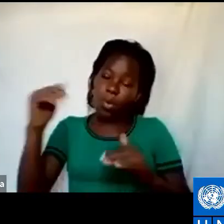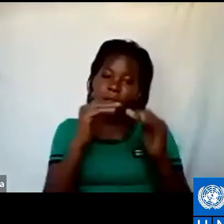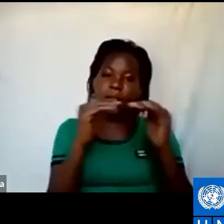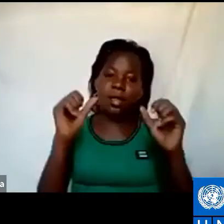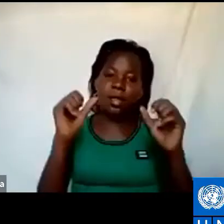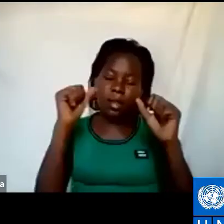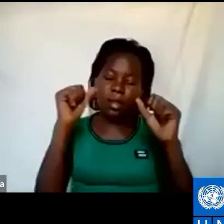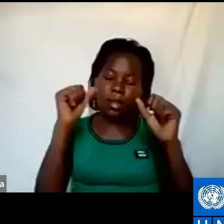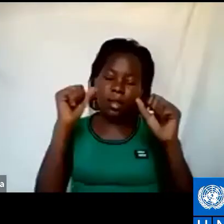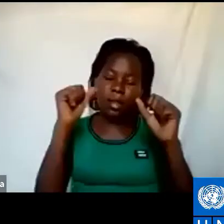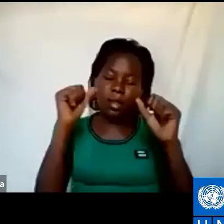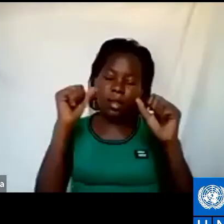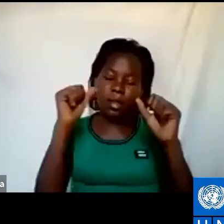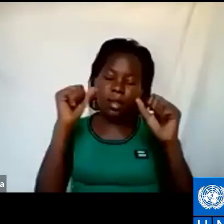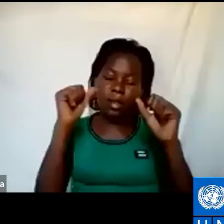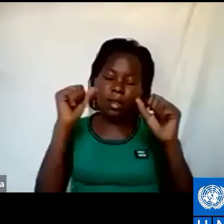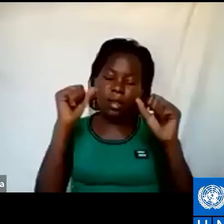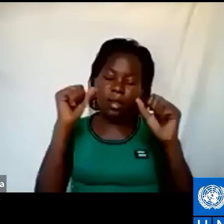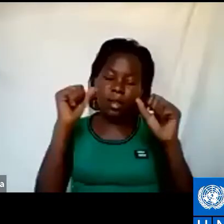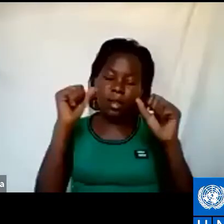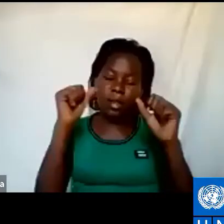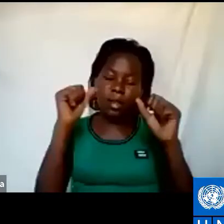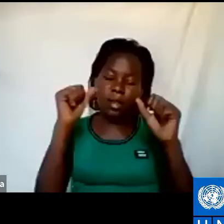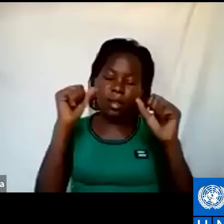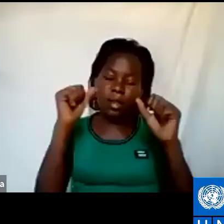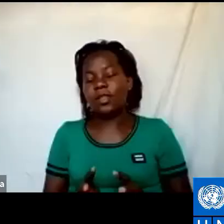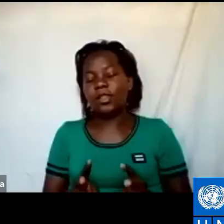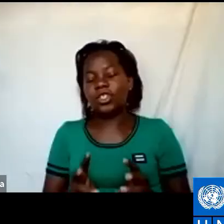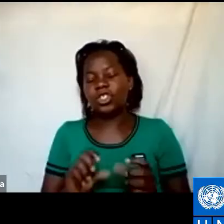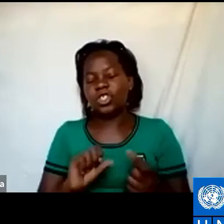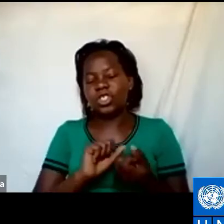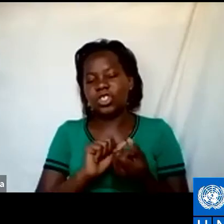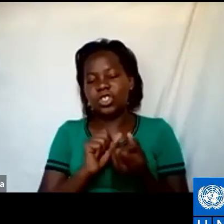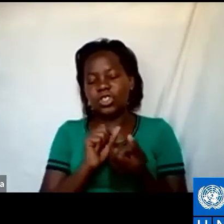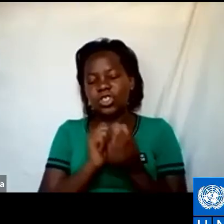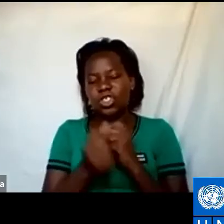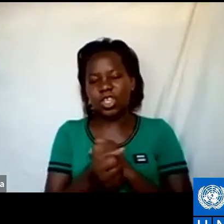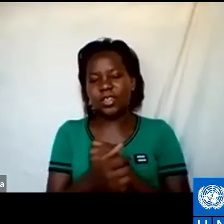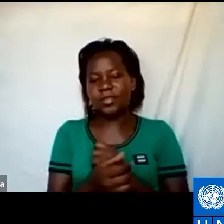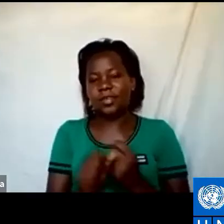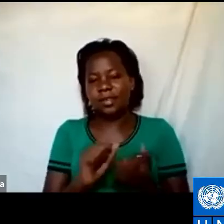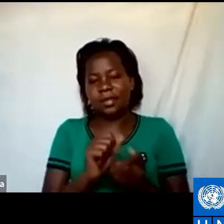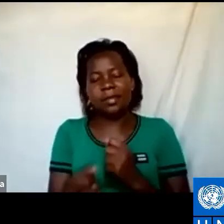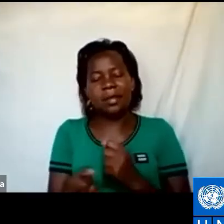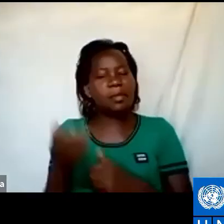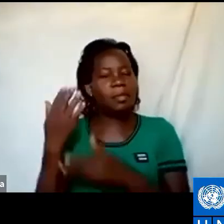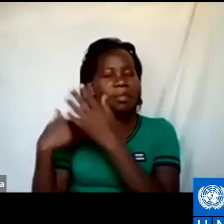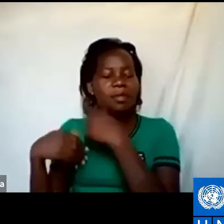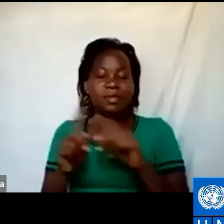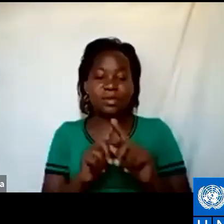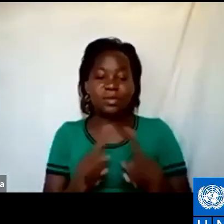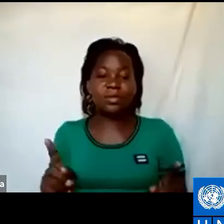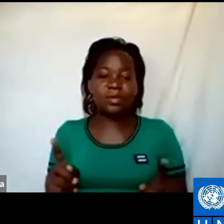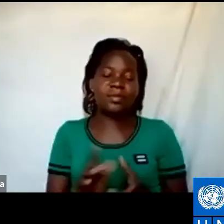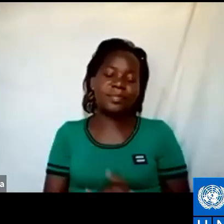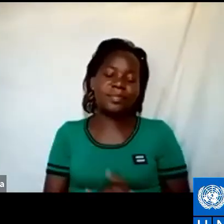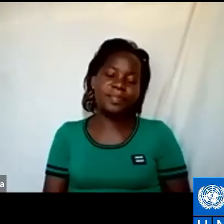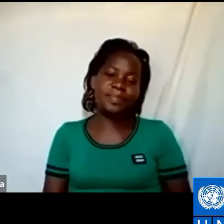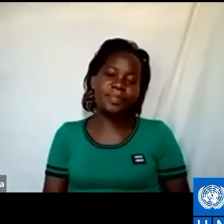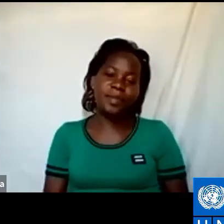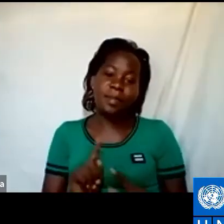and fit yourself into a different value chain, not the one we used to have many years ago. But this one